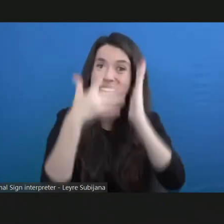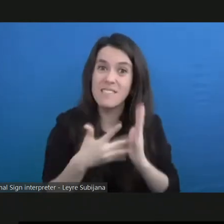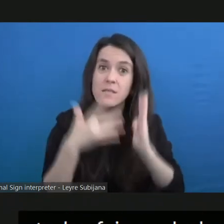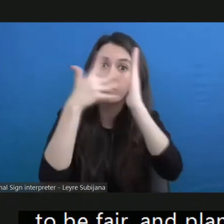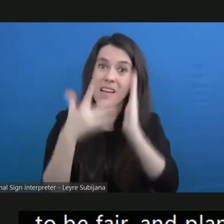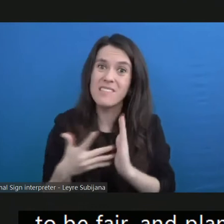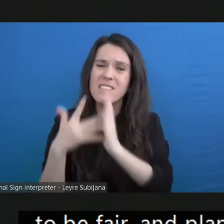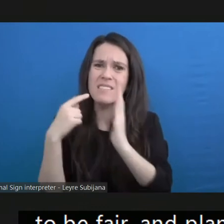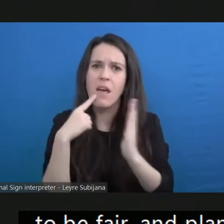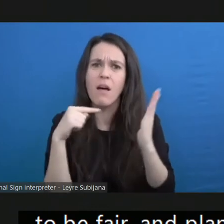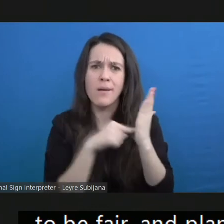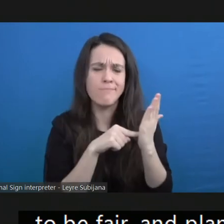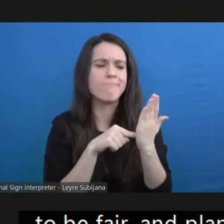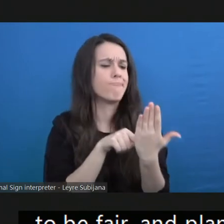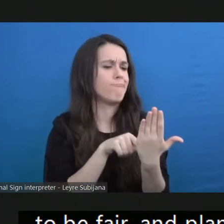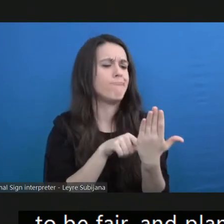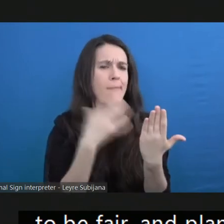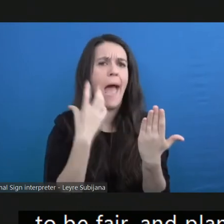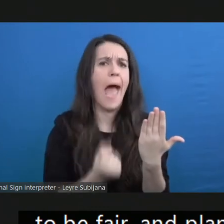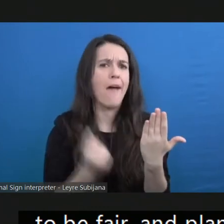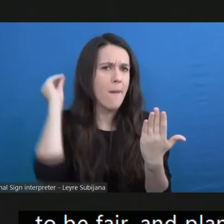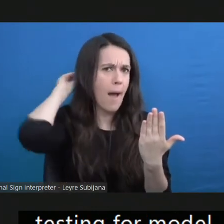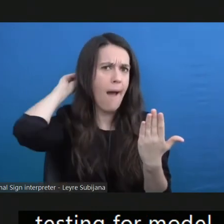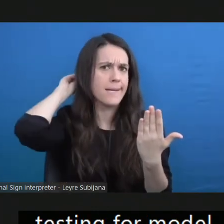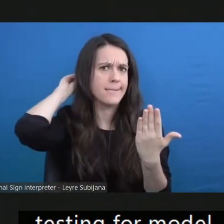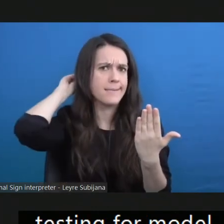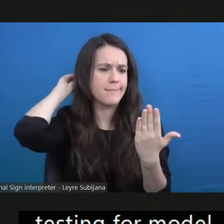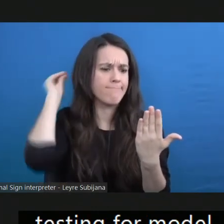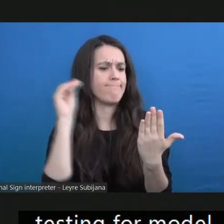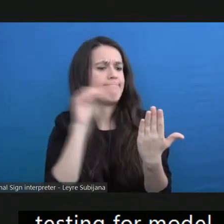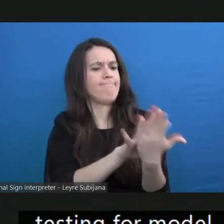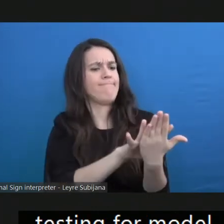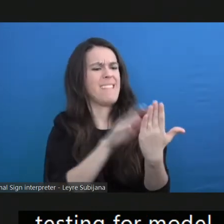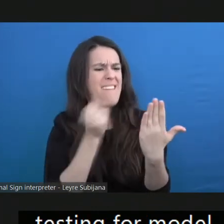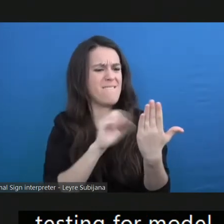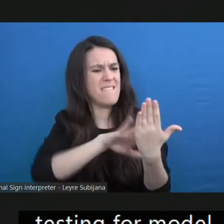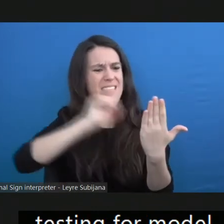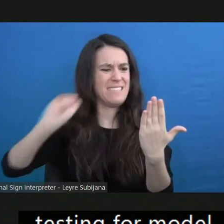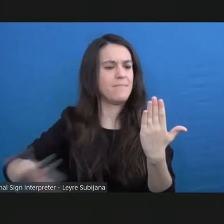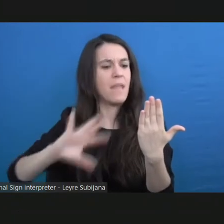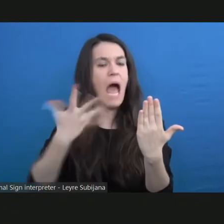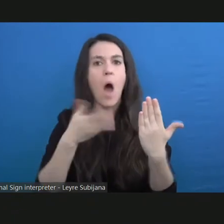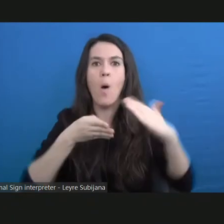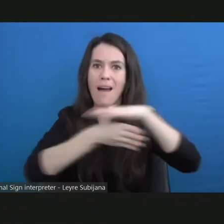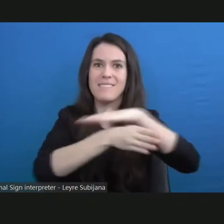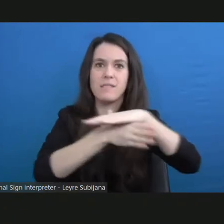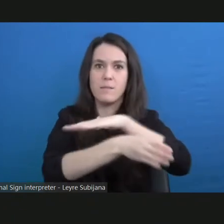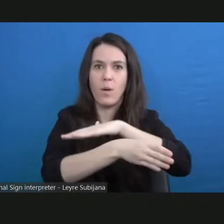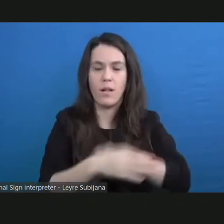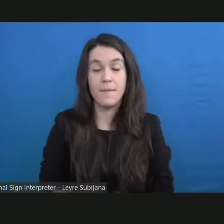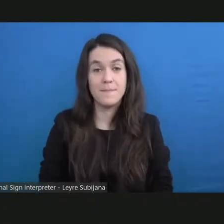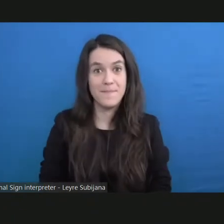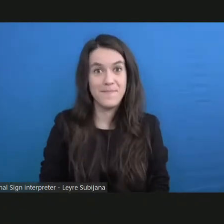mitigate, and last but not least, build accessible solutions. So this is